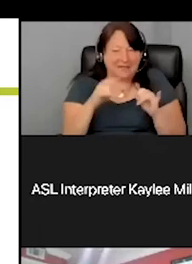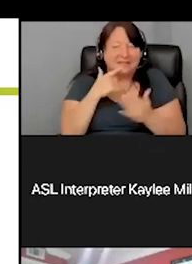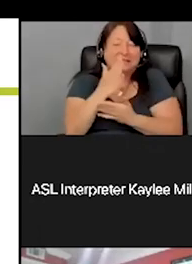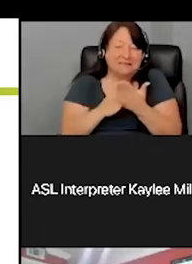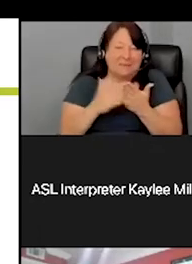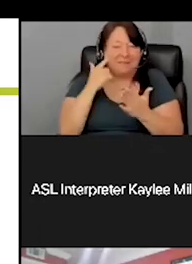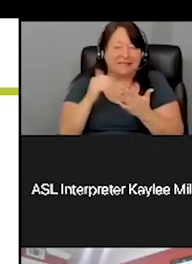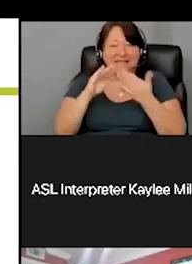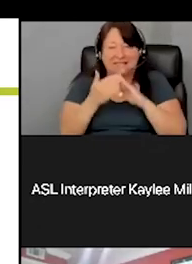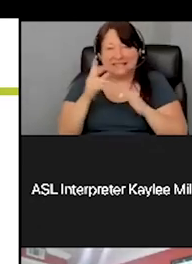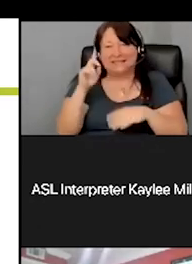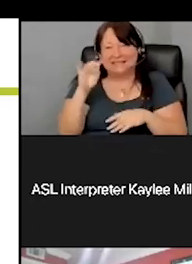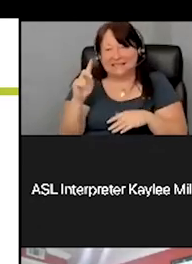cities